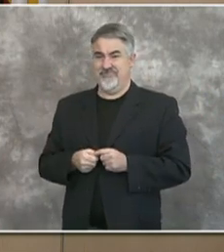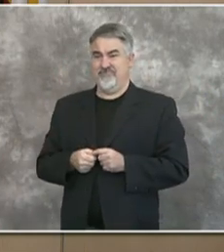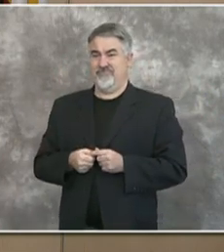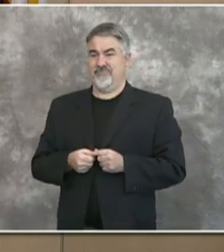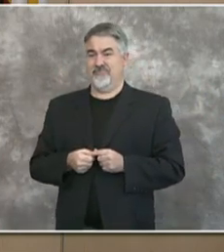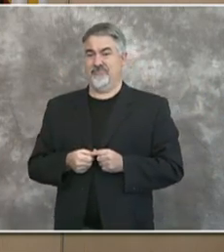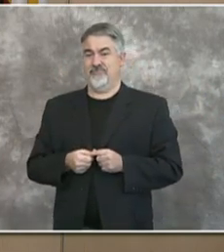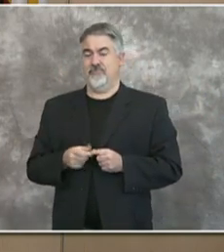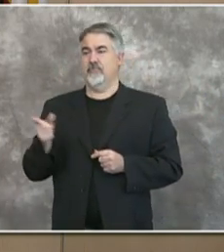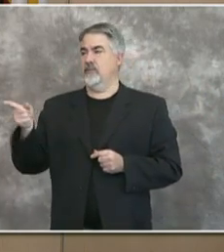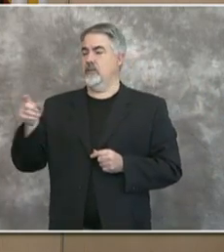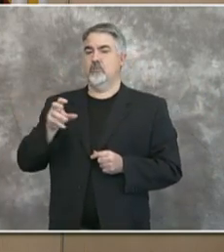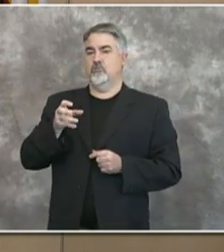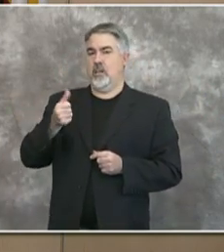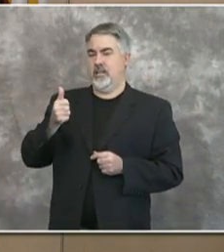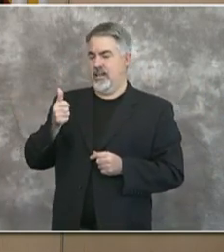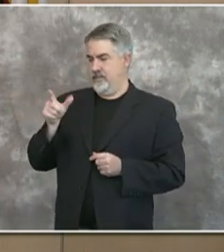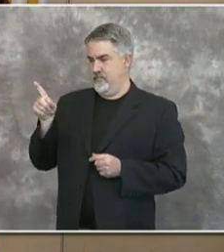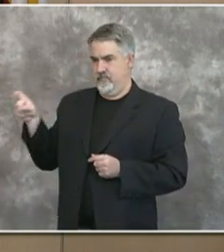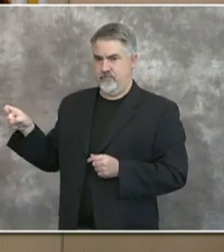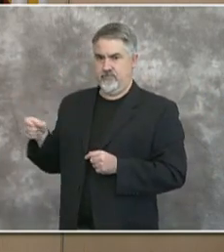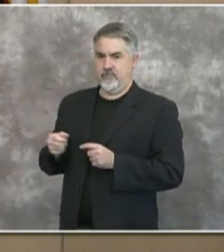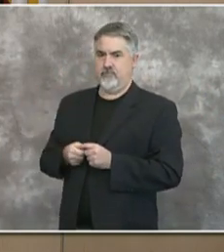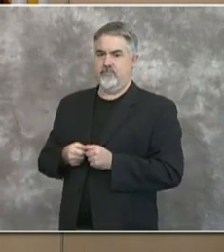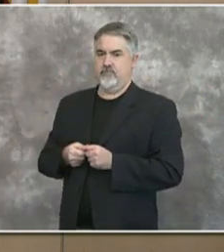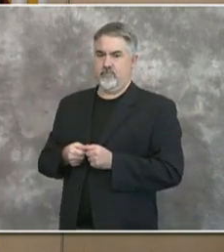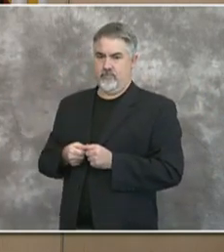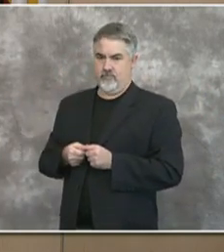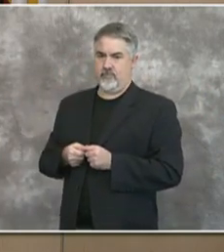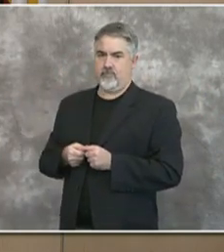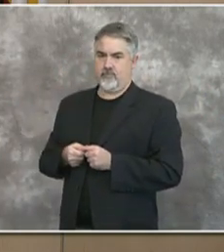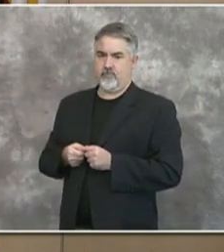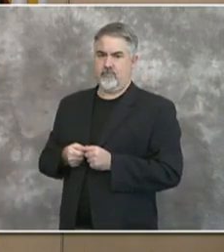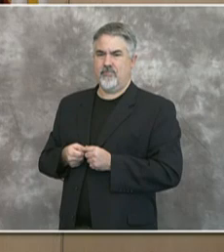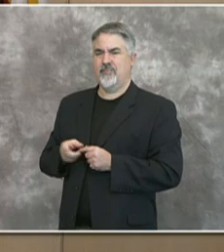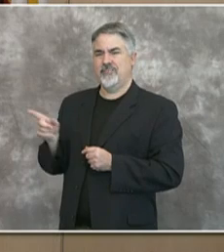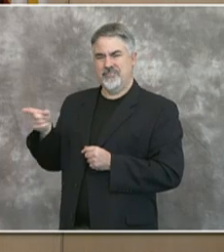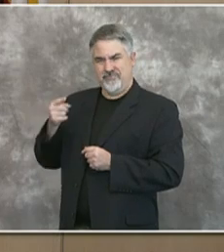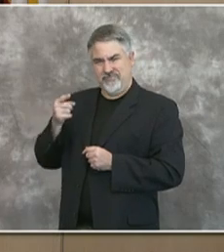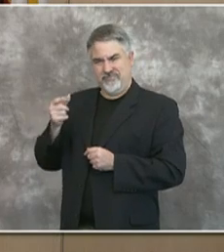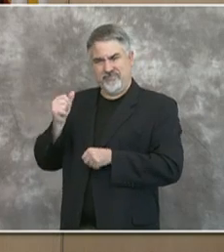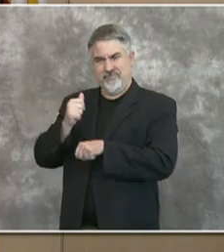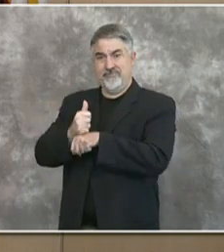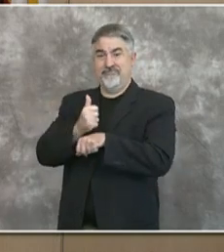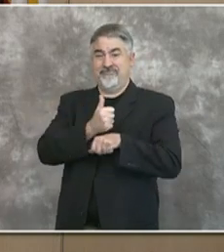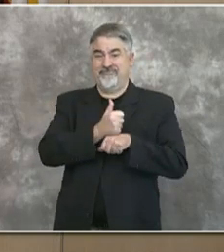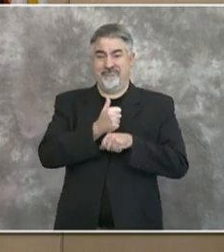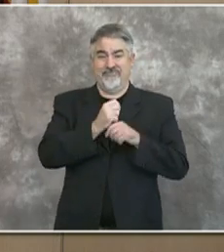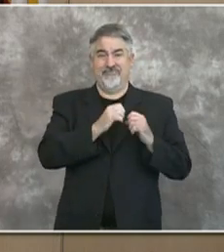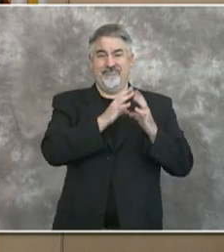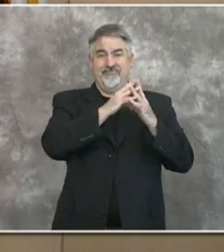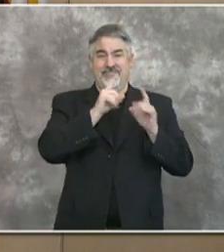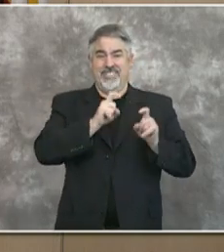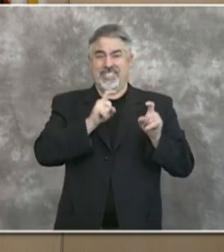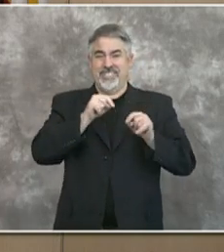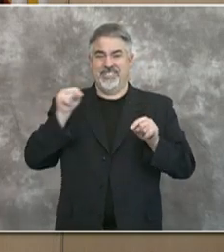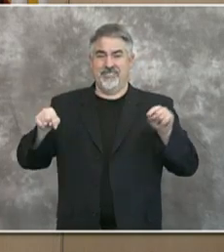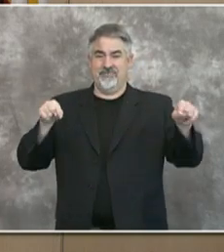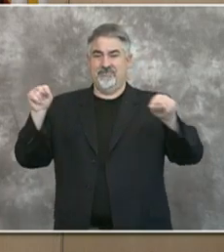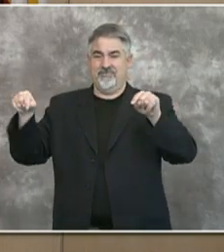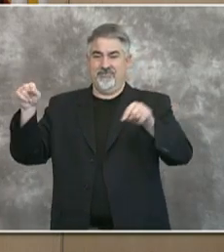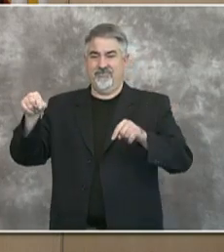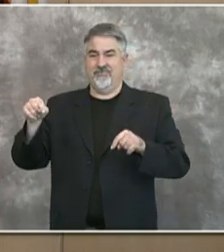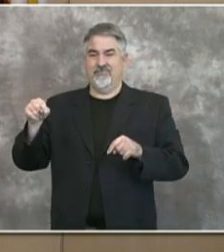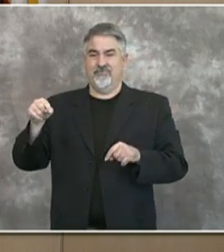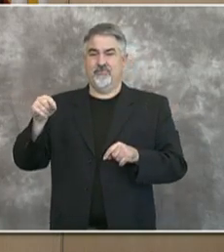10 News. You mentioned pop-up testing sites. How would a doctor get someone an appointment at one of the sites? So let